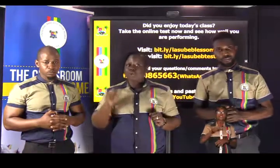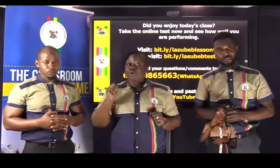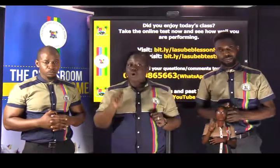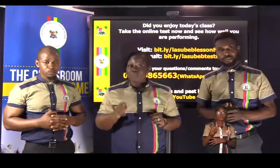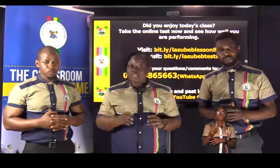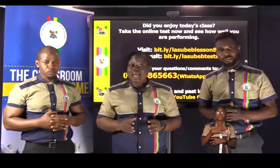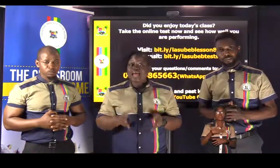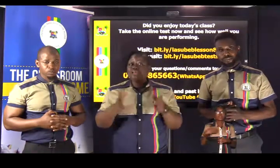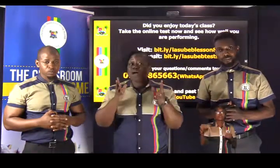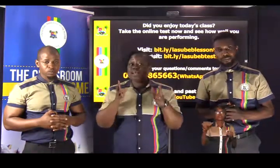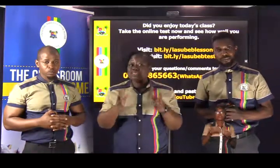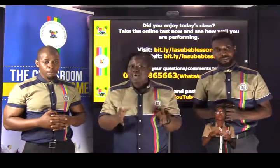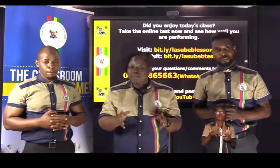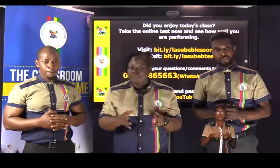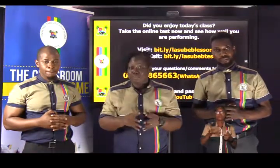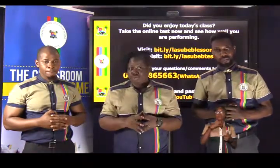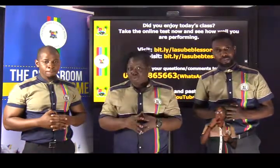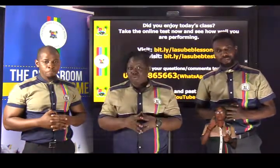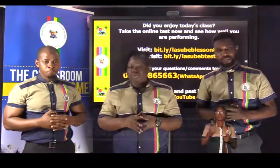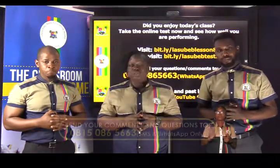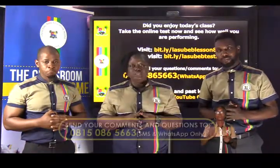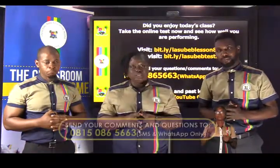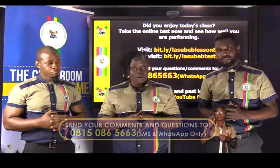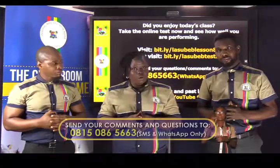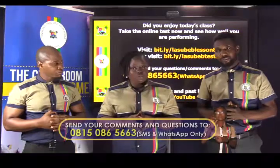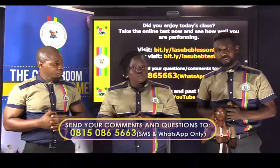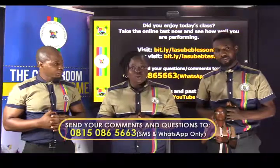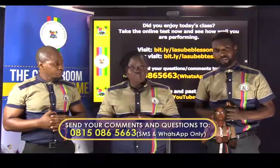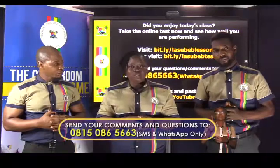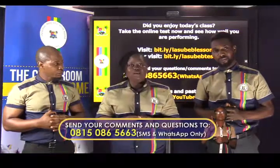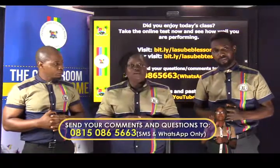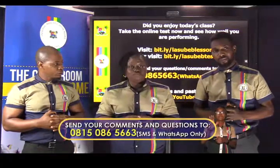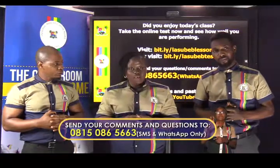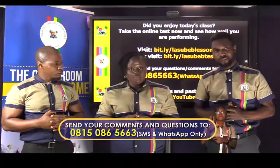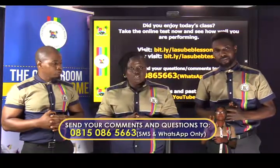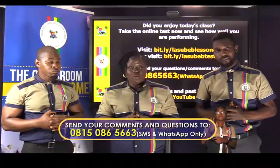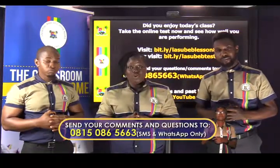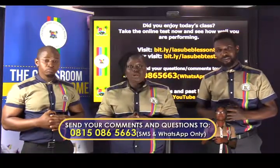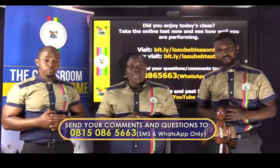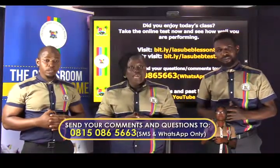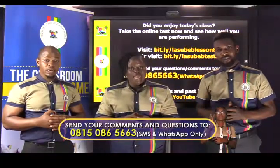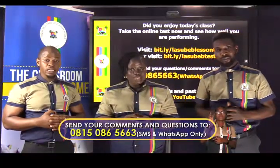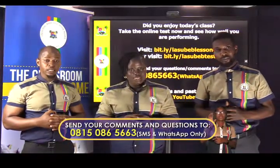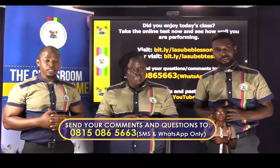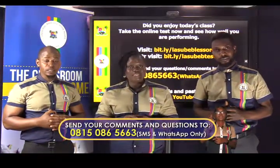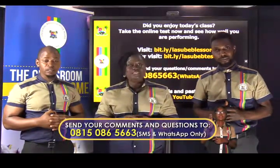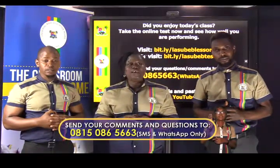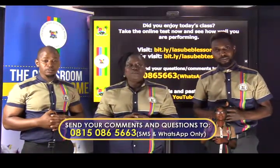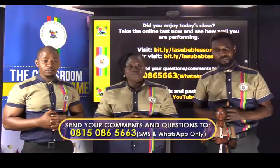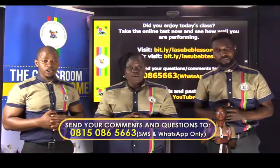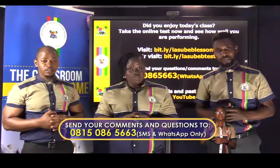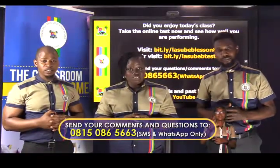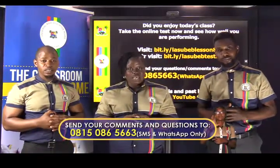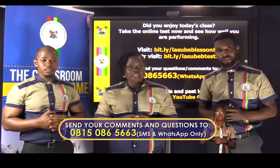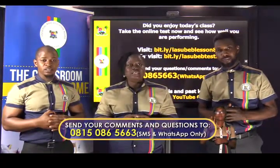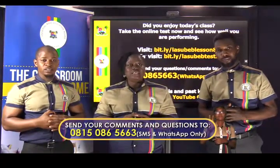questions, your comments, and your assignment to 081 50 86